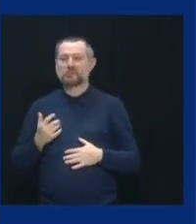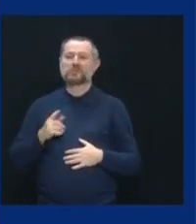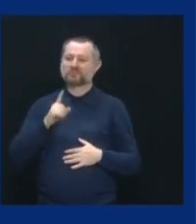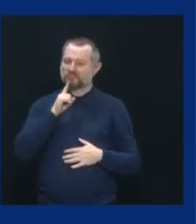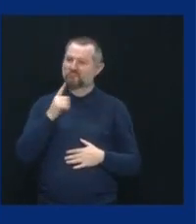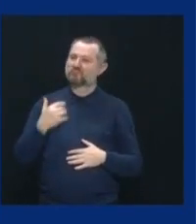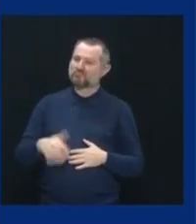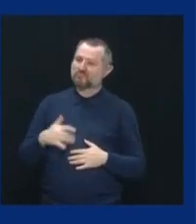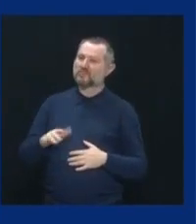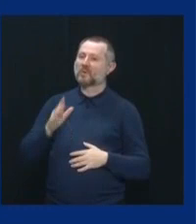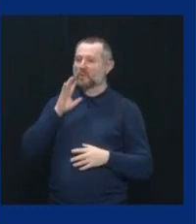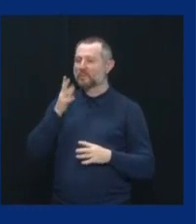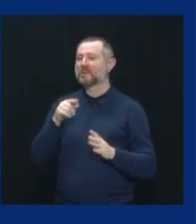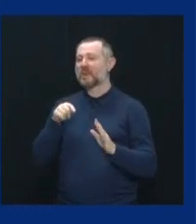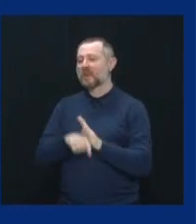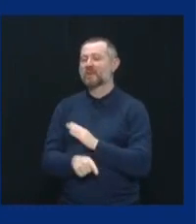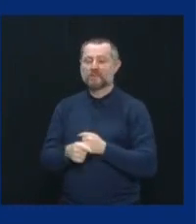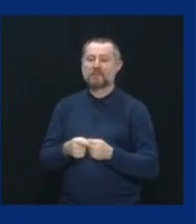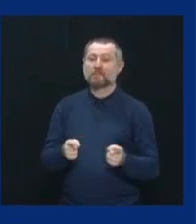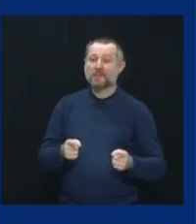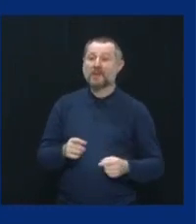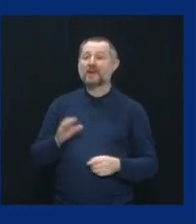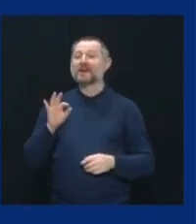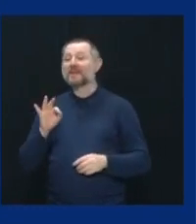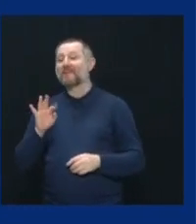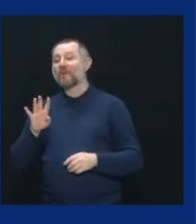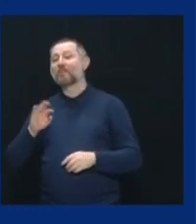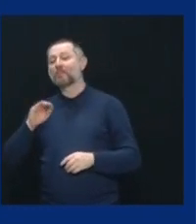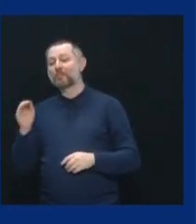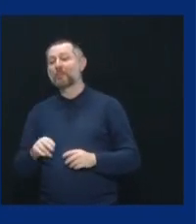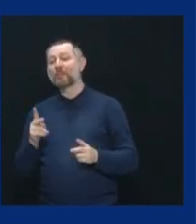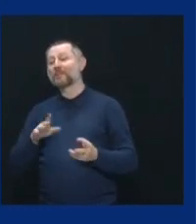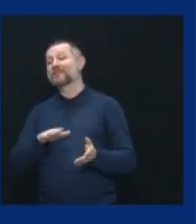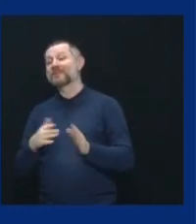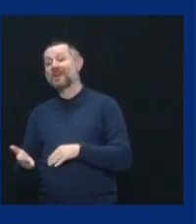likely to kill them. 94% of the deaths are senior